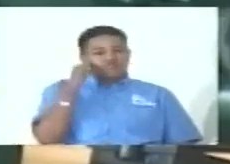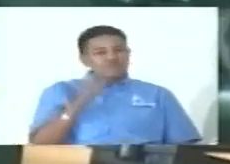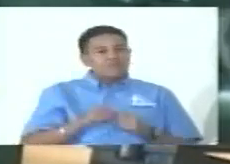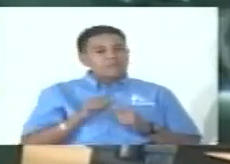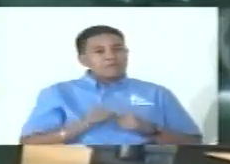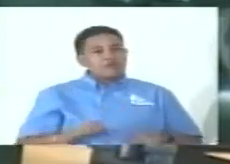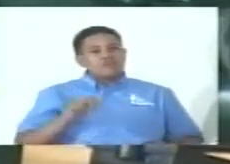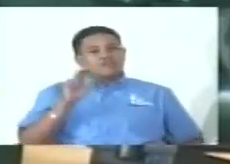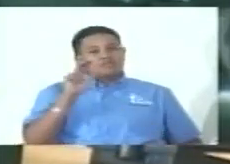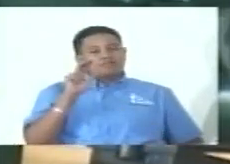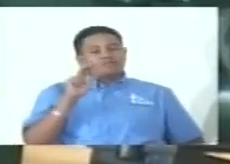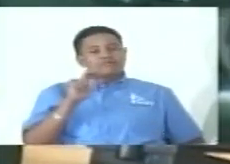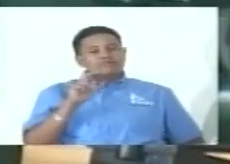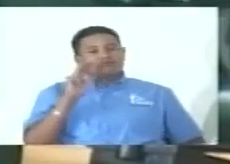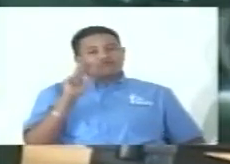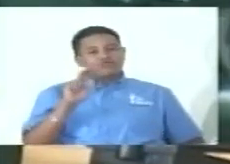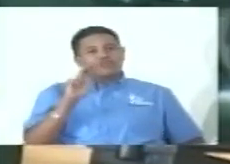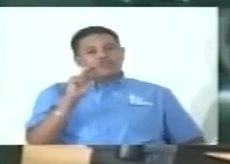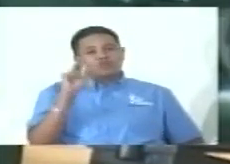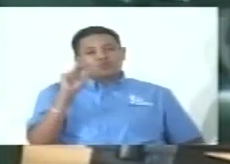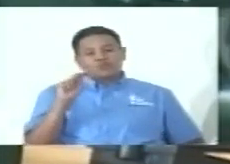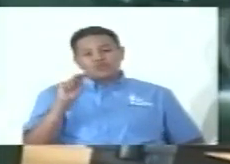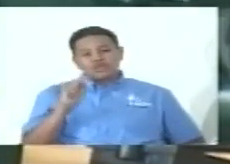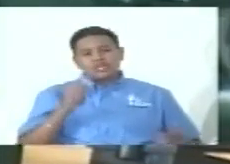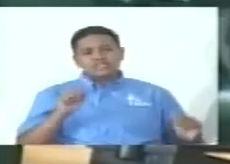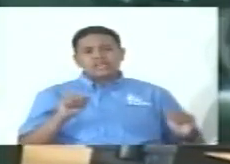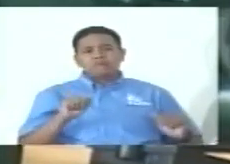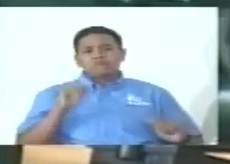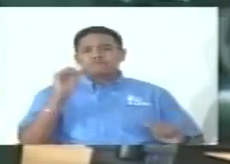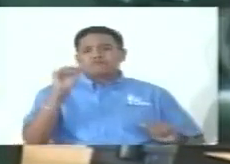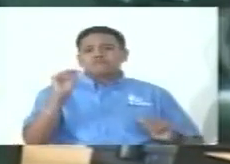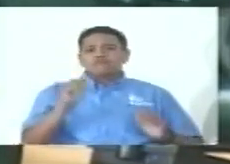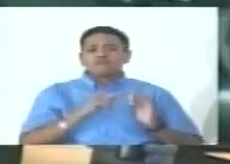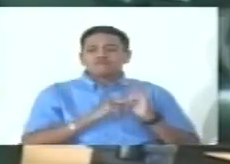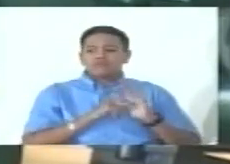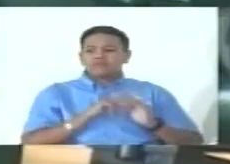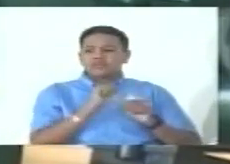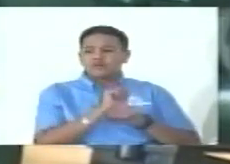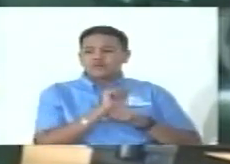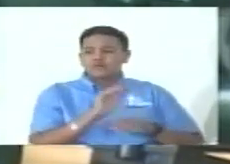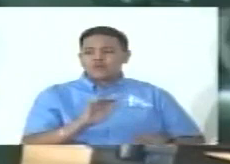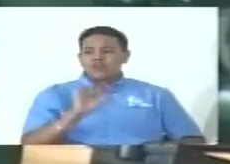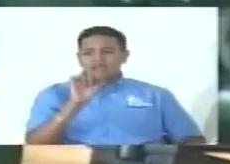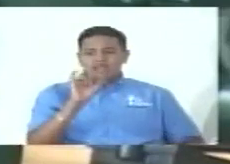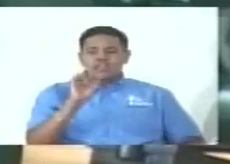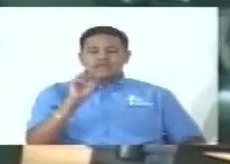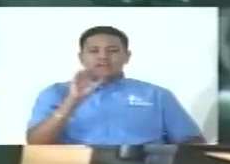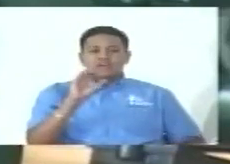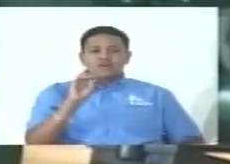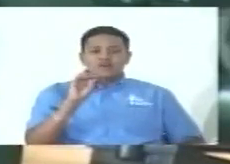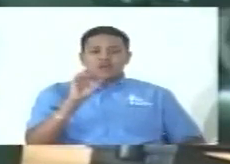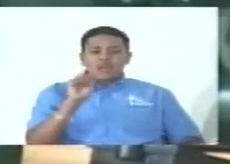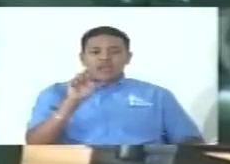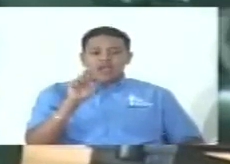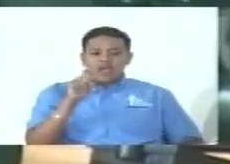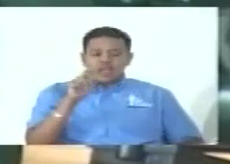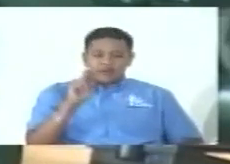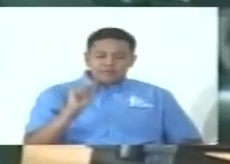to represent the workers at Gisco Alpart. And it